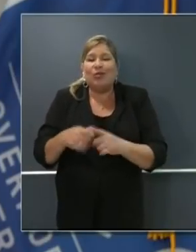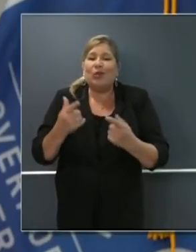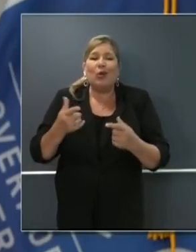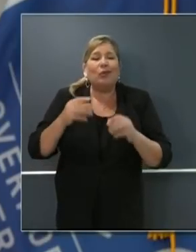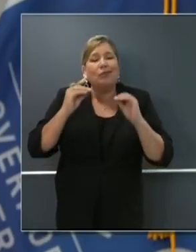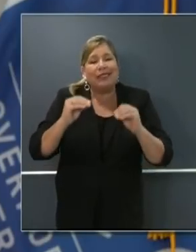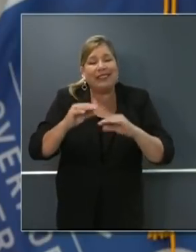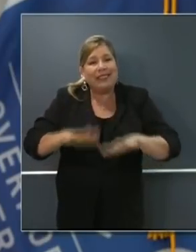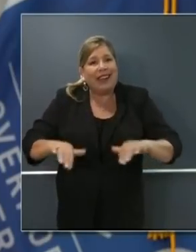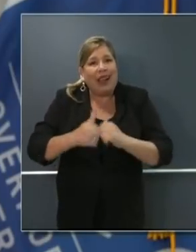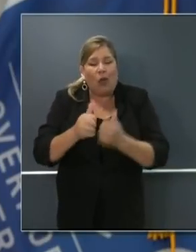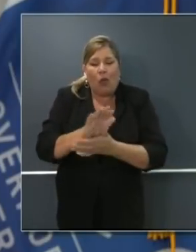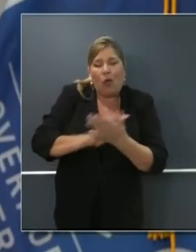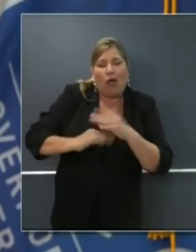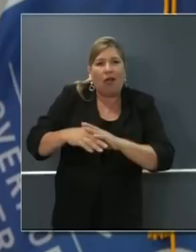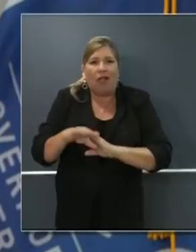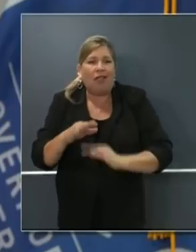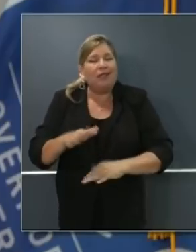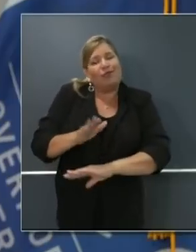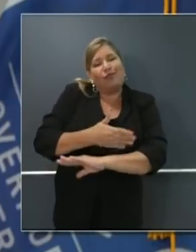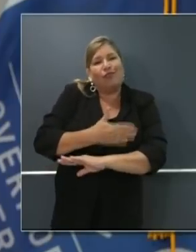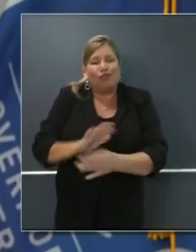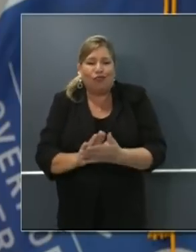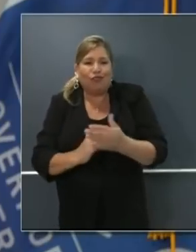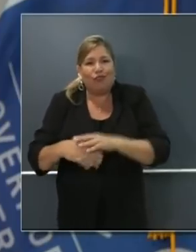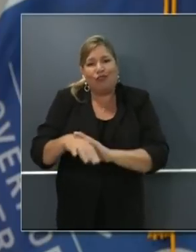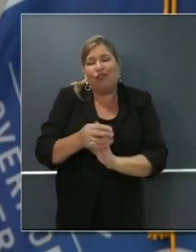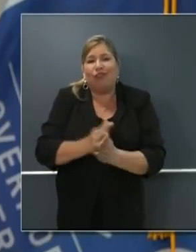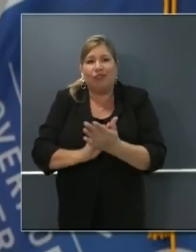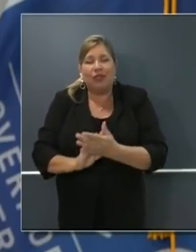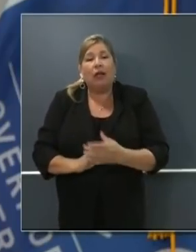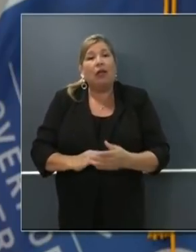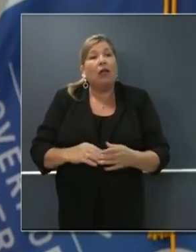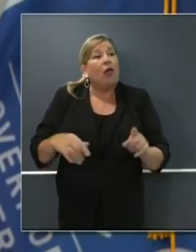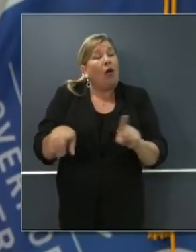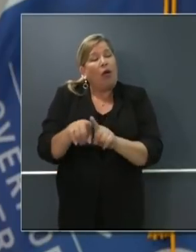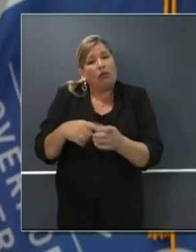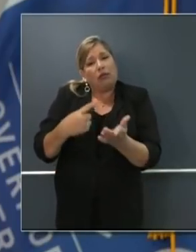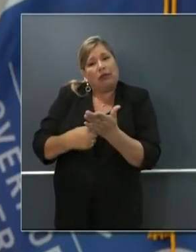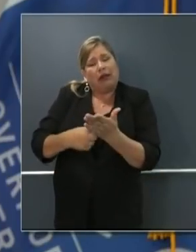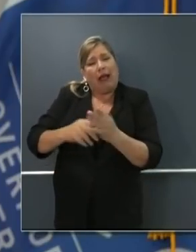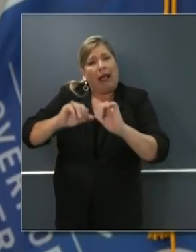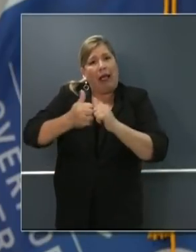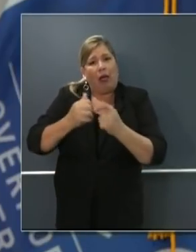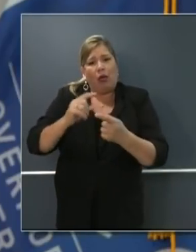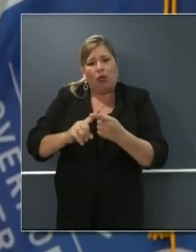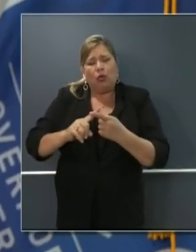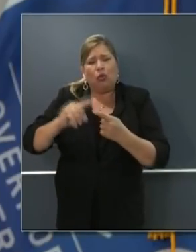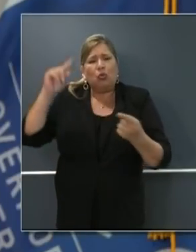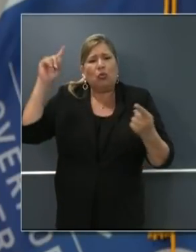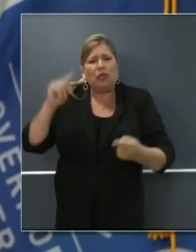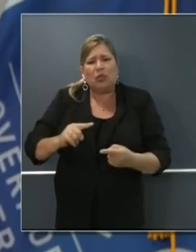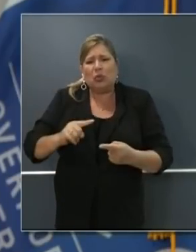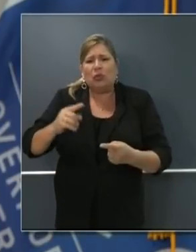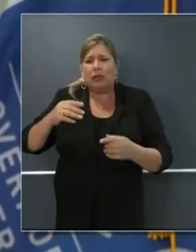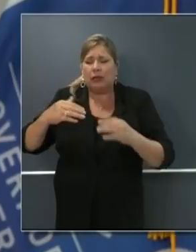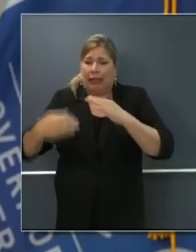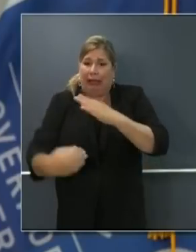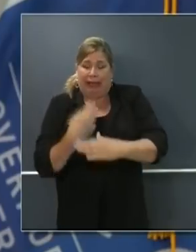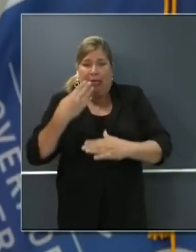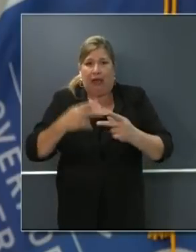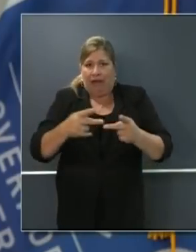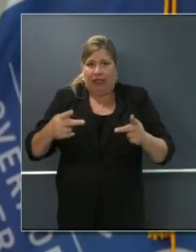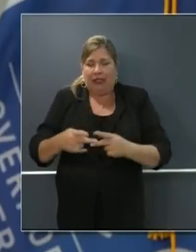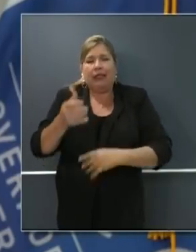board. And also how you can modify your pickup and drop-off practices to reduce the entry in and out of your facility. The Department of